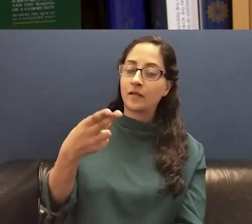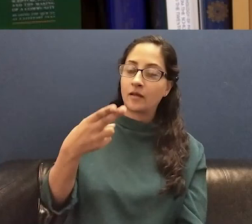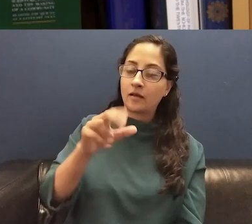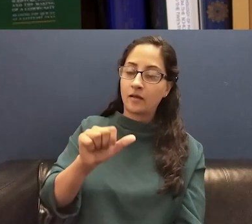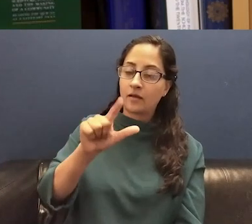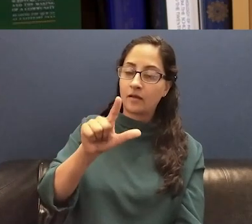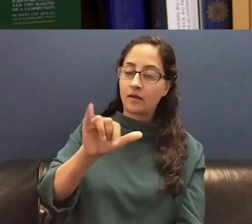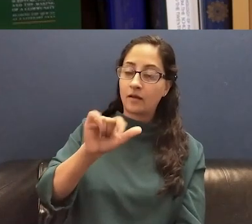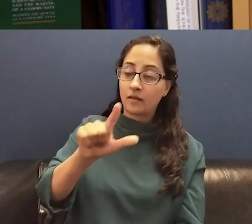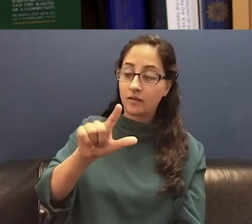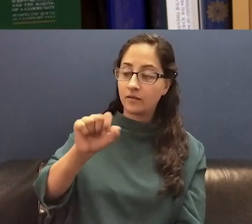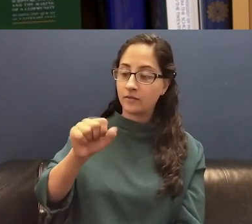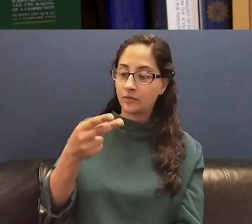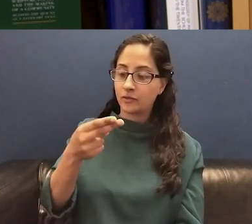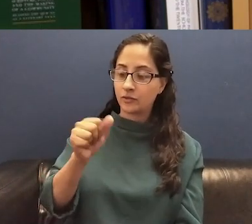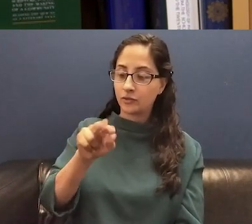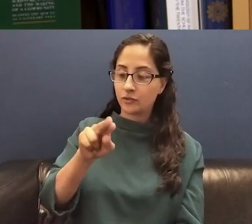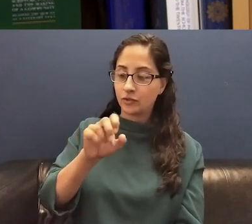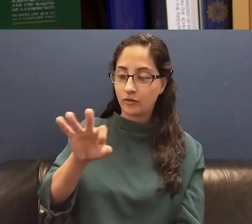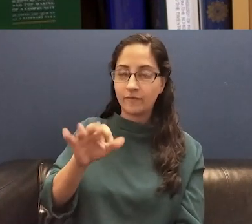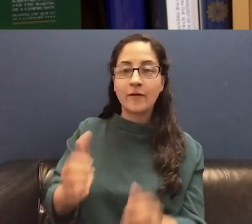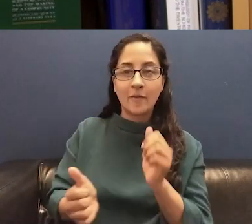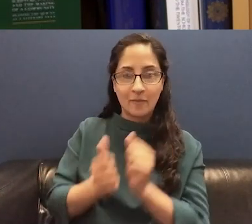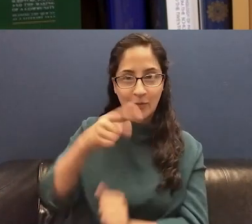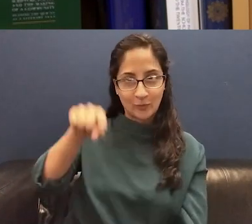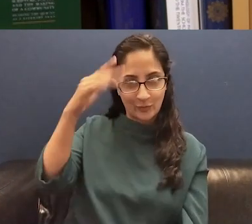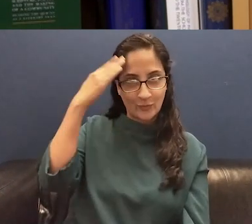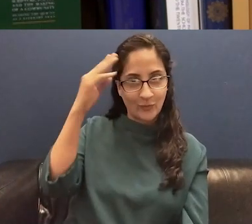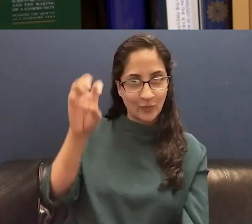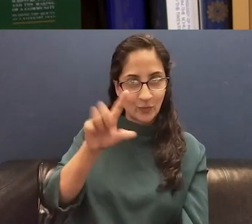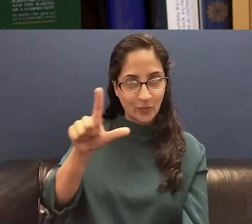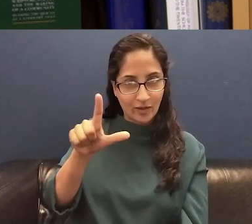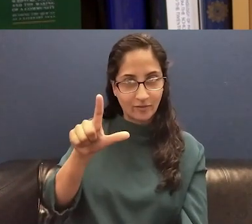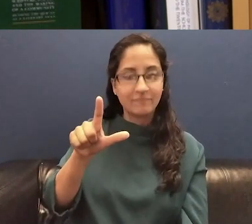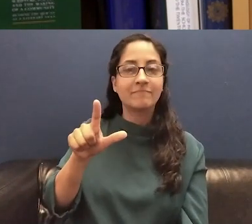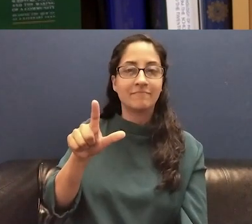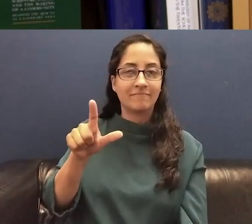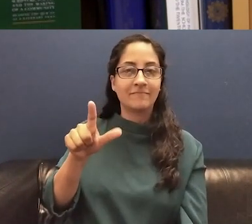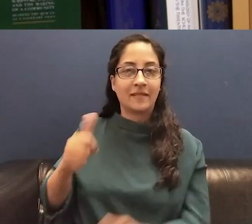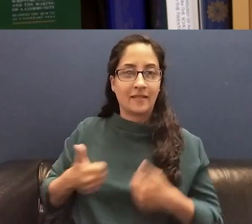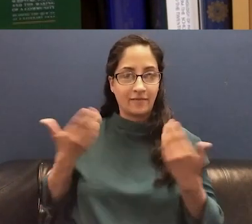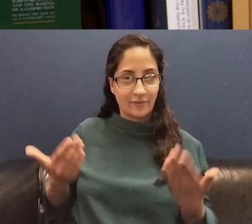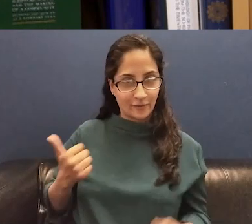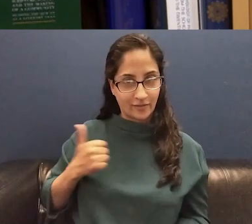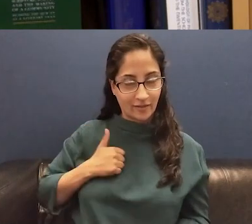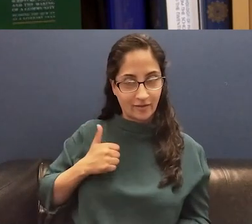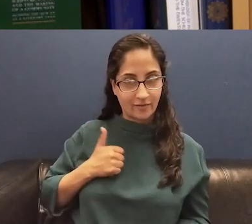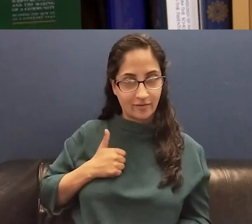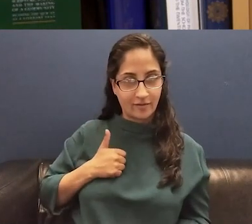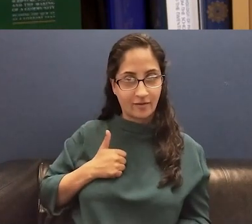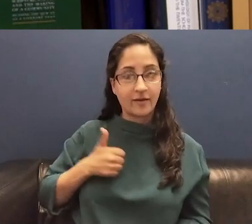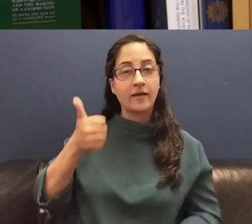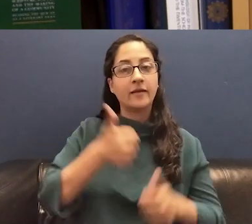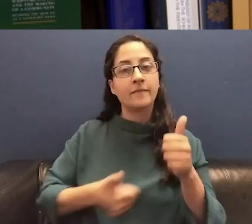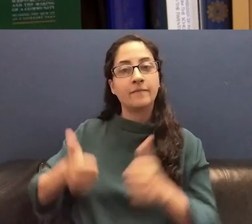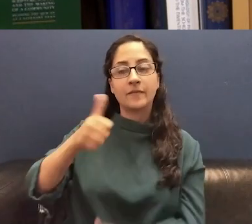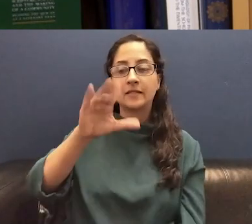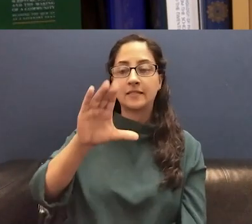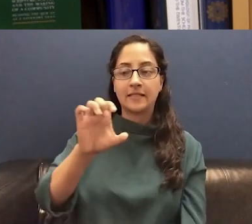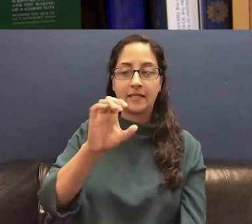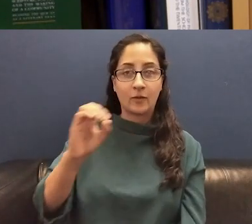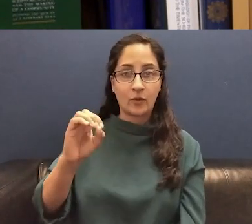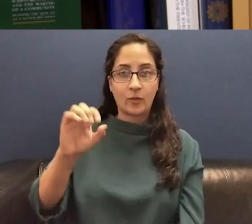Foundation Canada in 2005, Khalil was a consultant with McKinsey & Company, where he